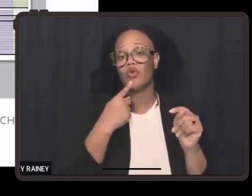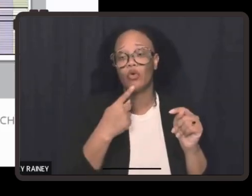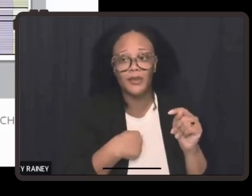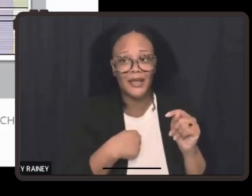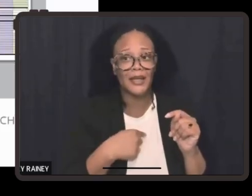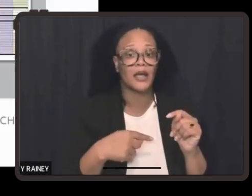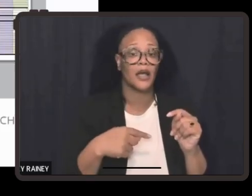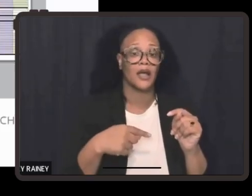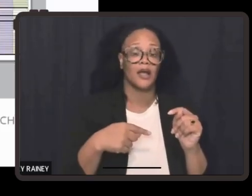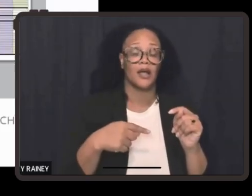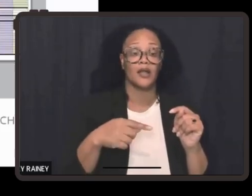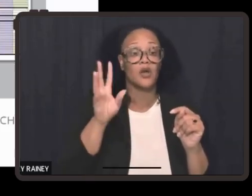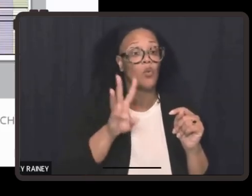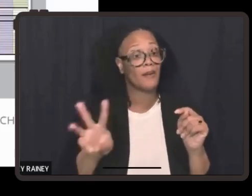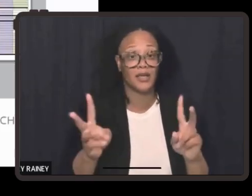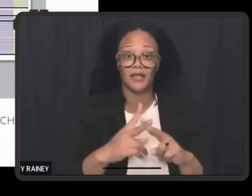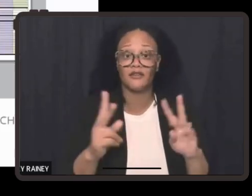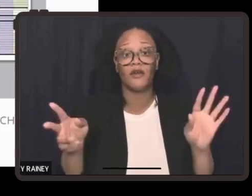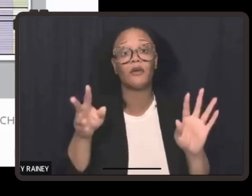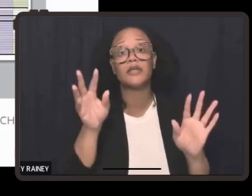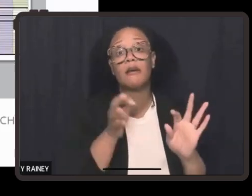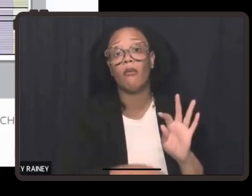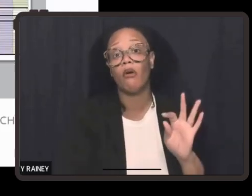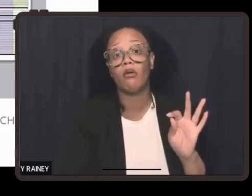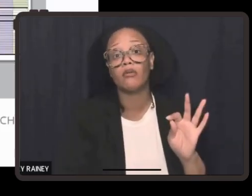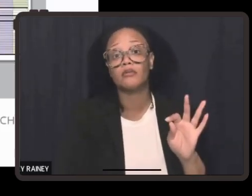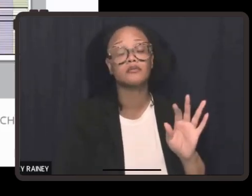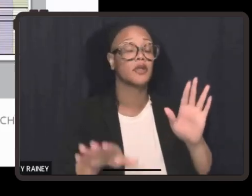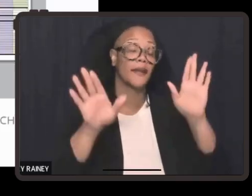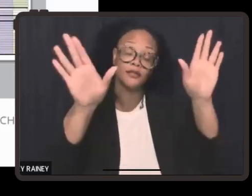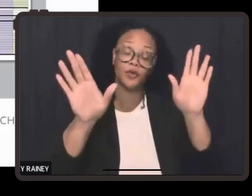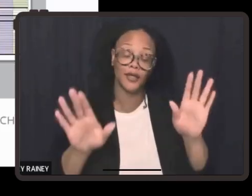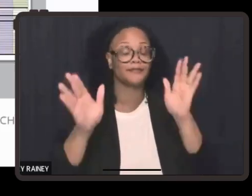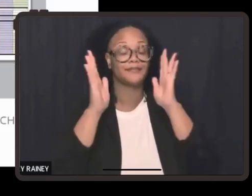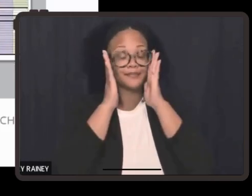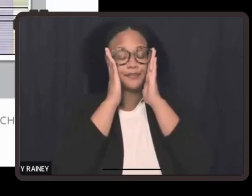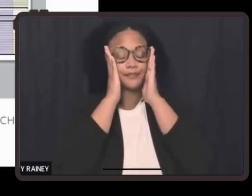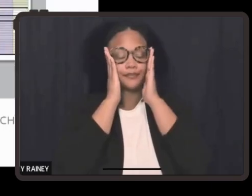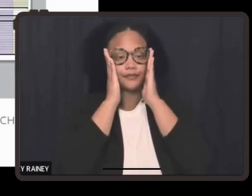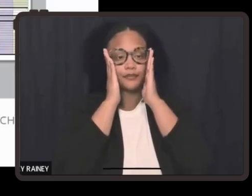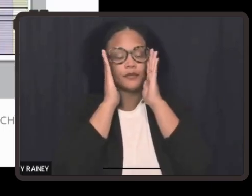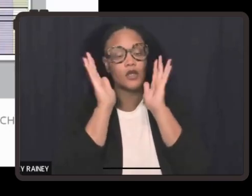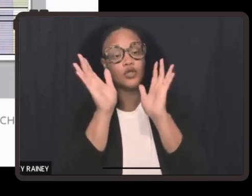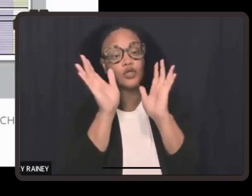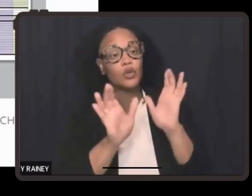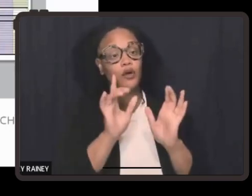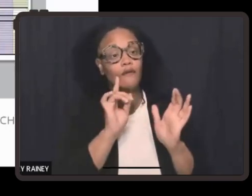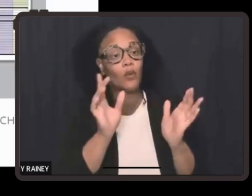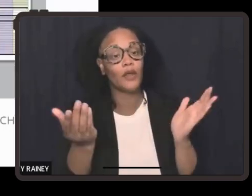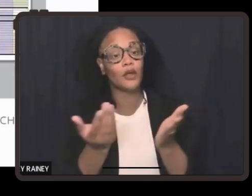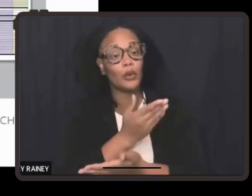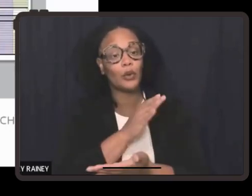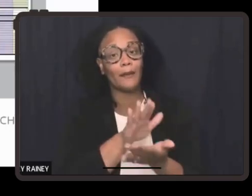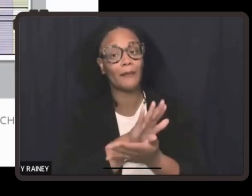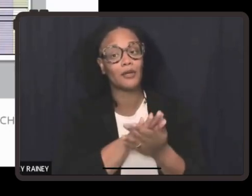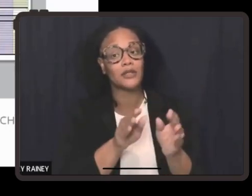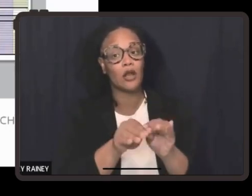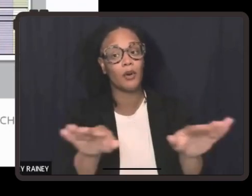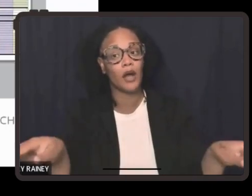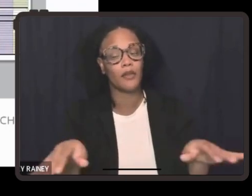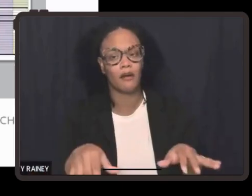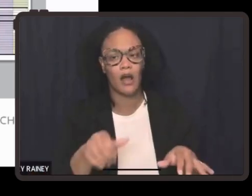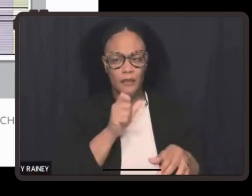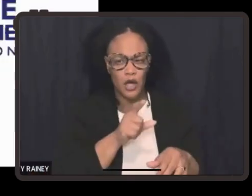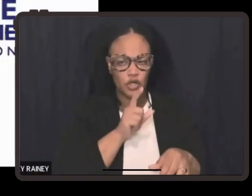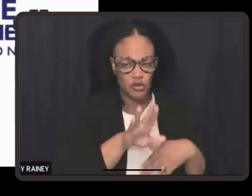go, it's really simple, which is great. And certainly look for those new papers. I'm not sure they're all there. And